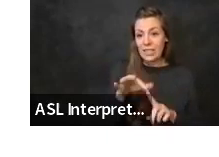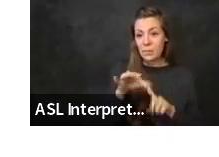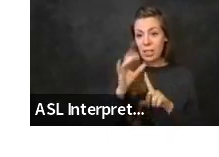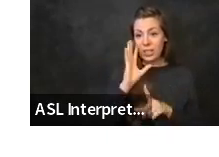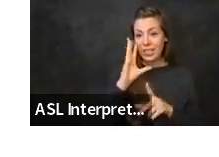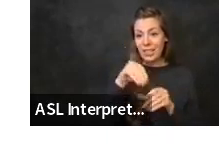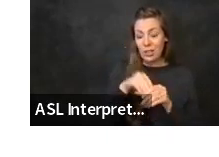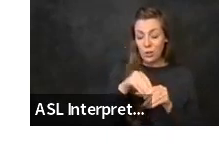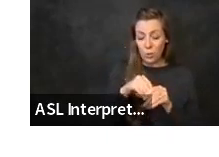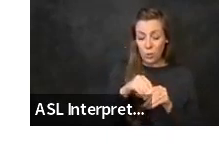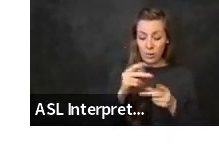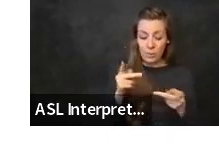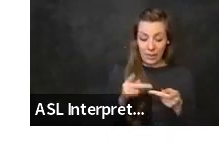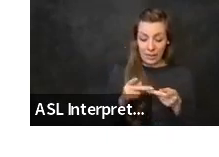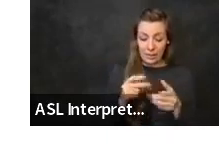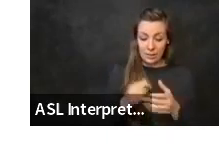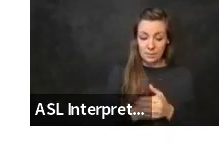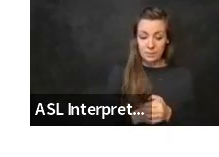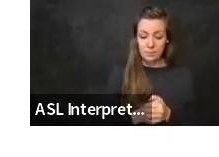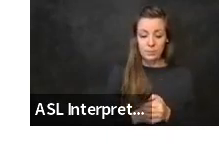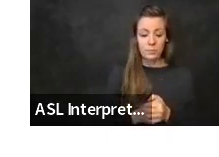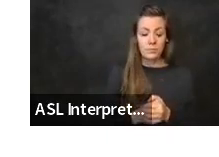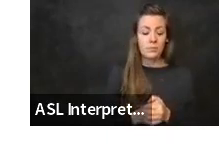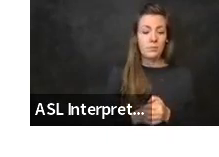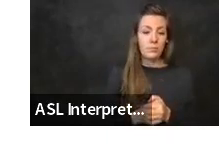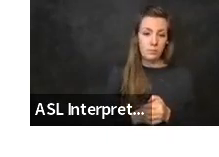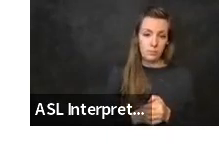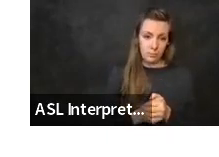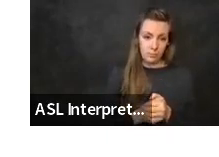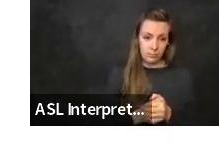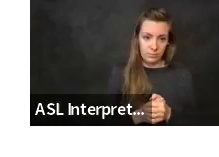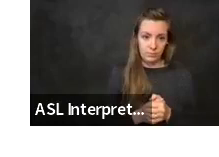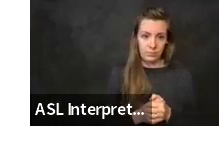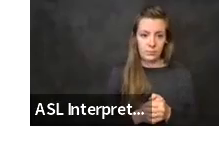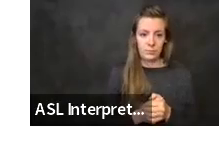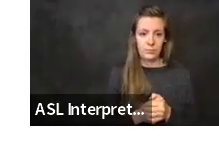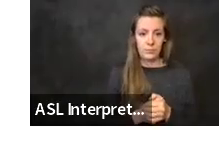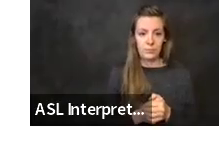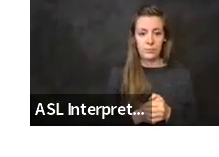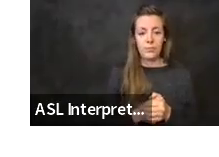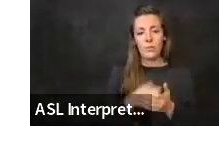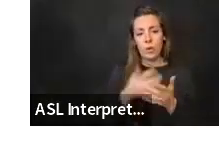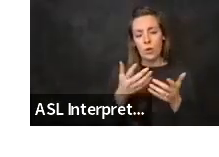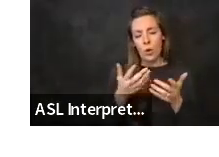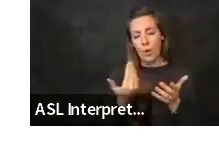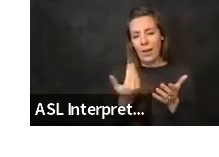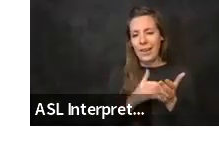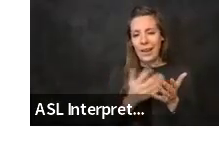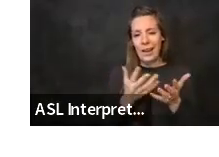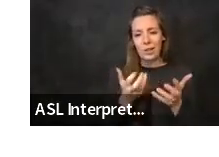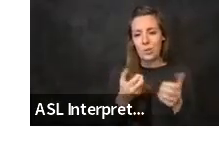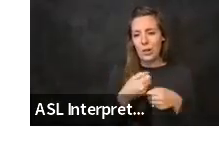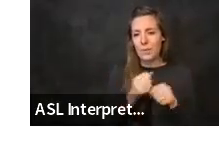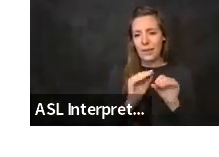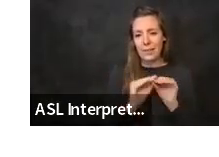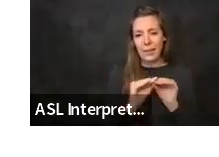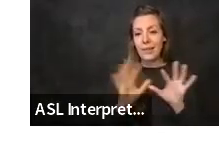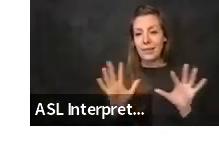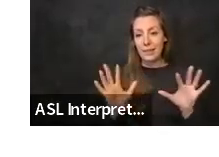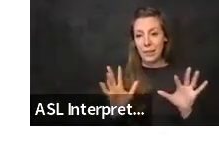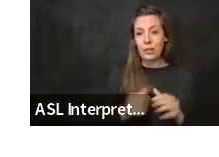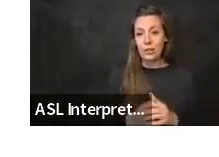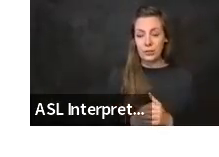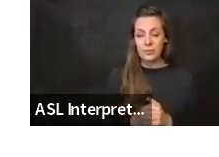course, if you test positive, then you're a case and you would follow the isolation recommendations. So I just wanted to make that really clear,